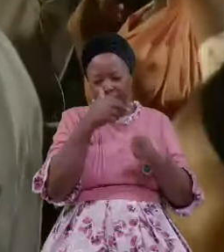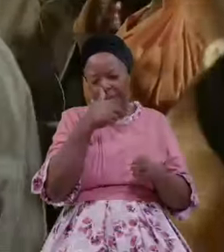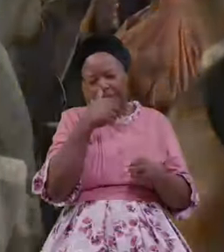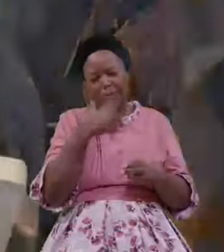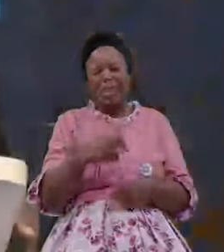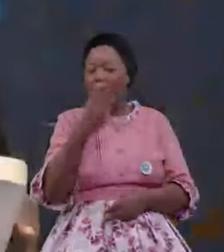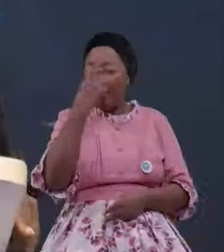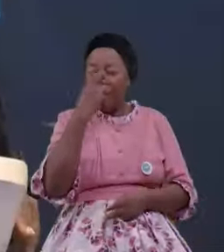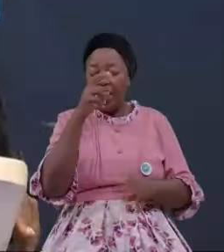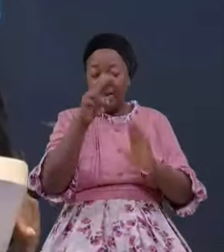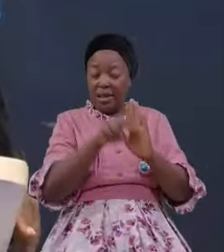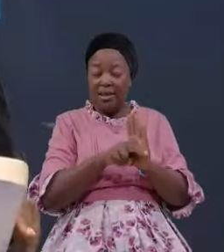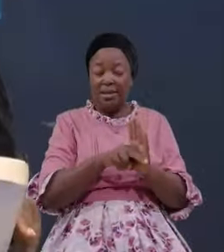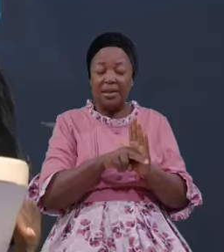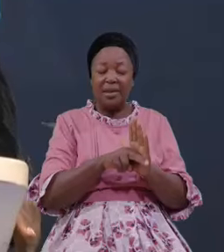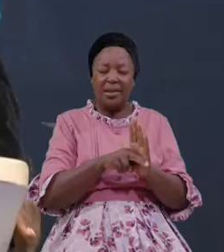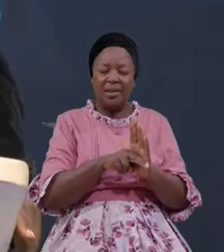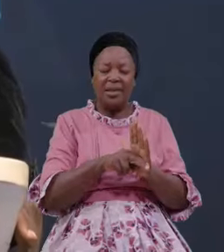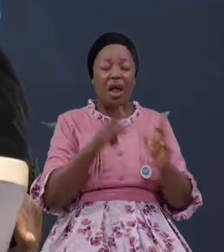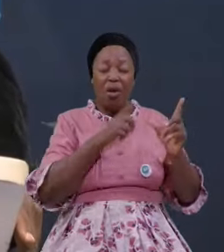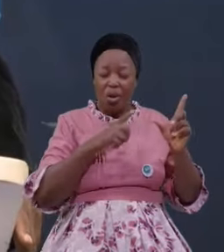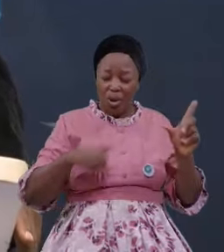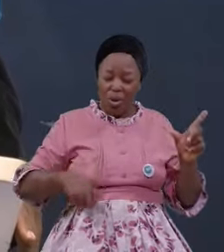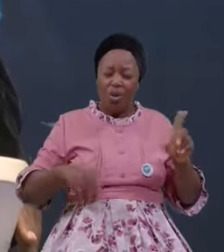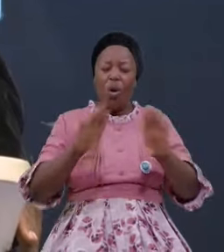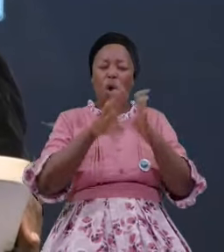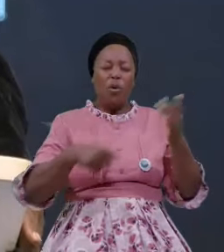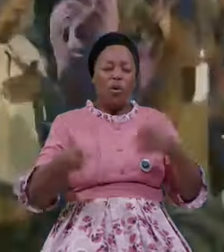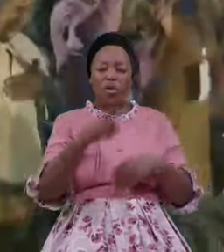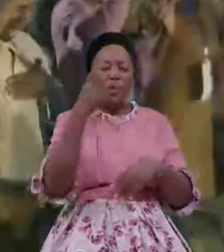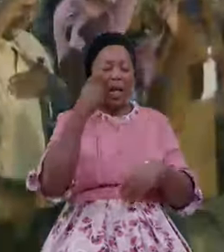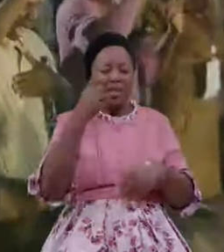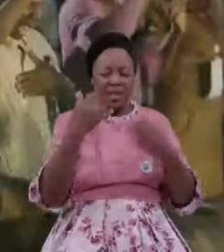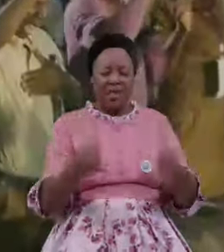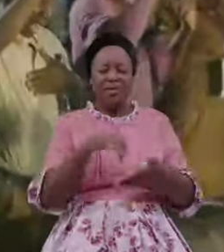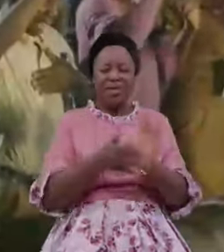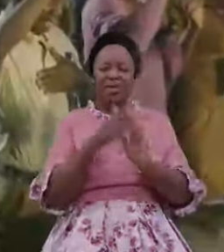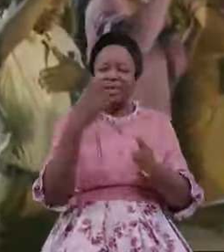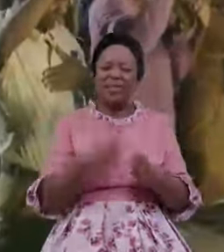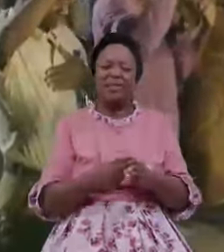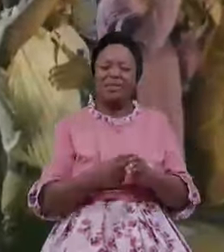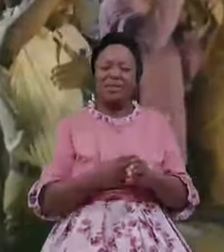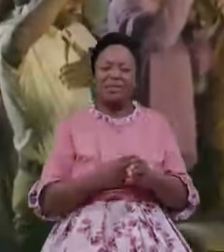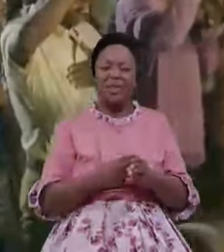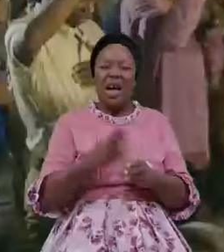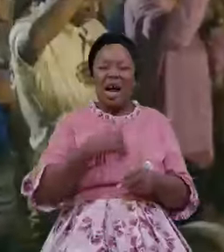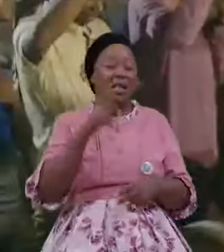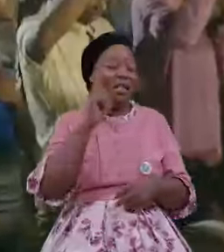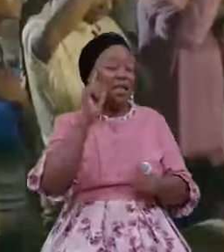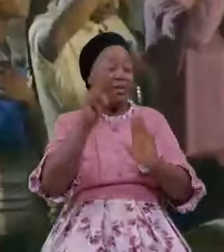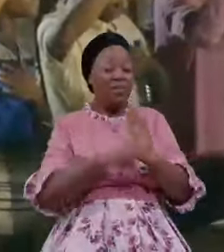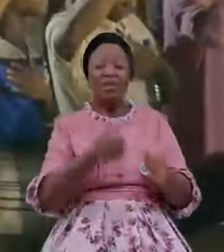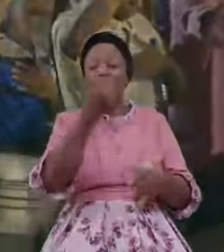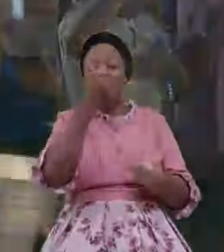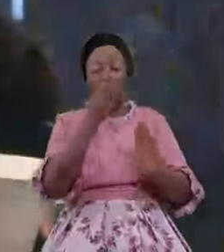Blindness, Lord, open those eyes right now. And deafness, dumbness, make